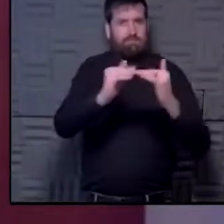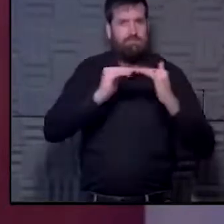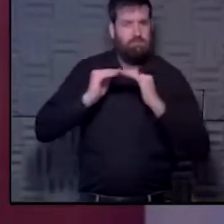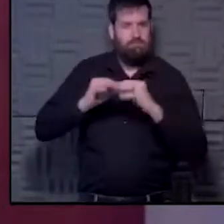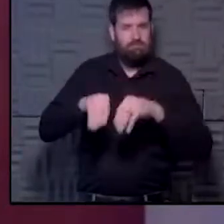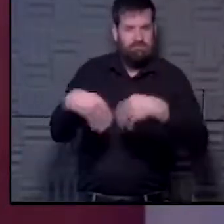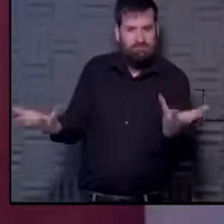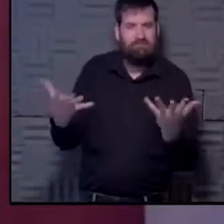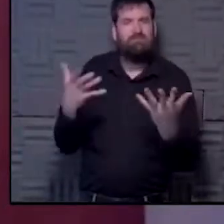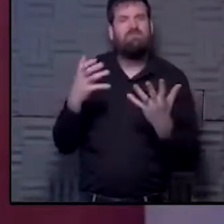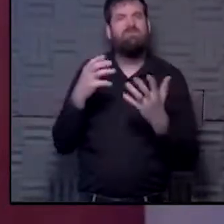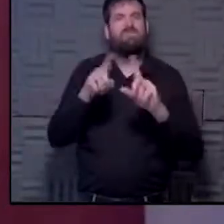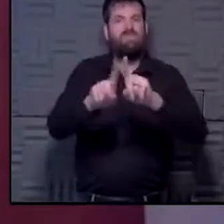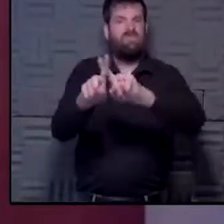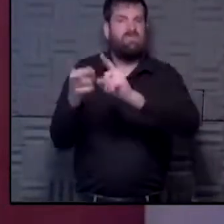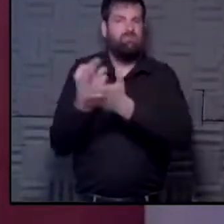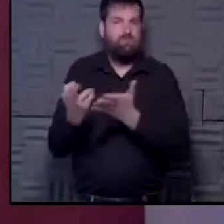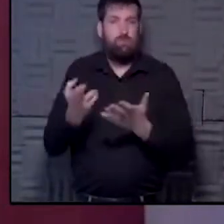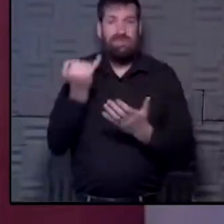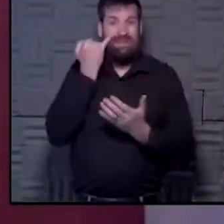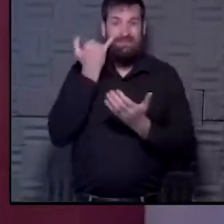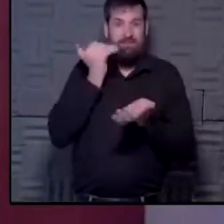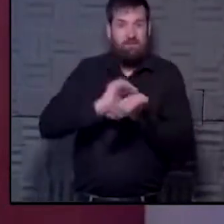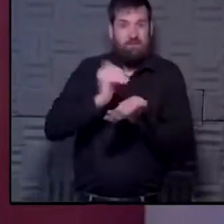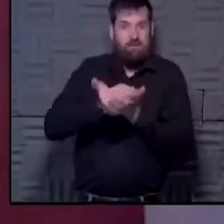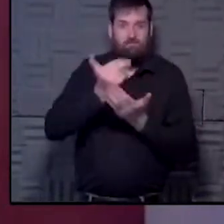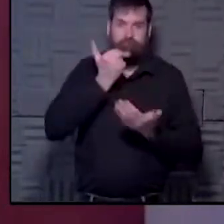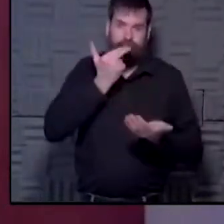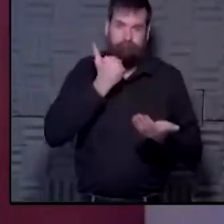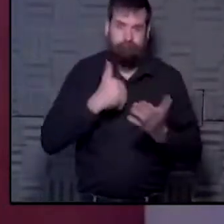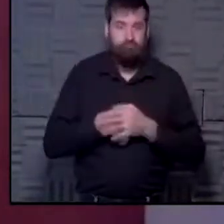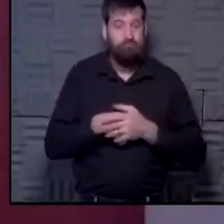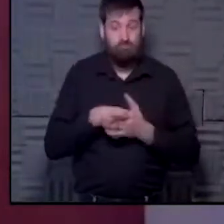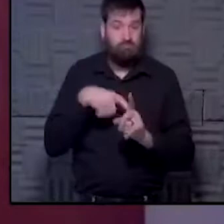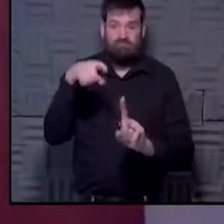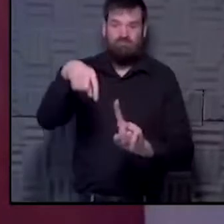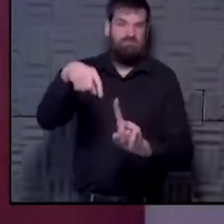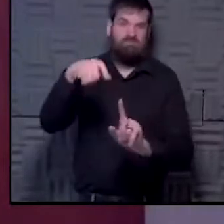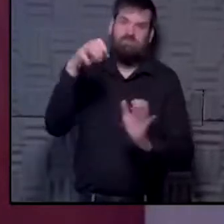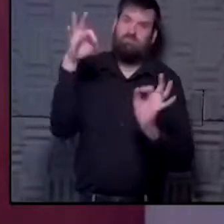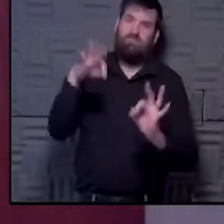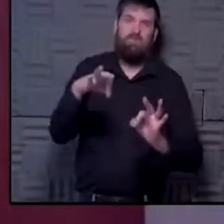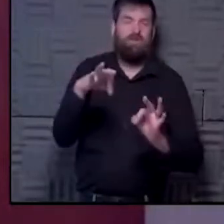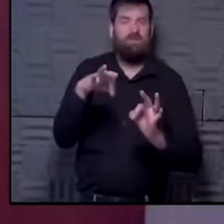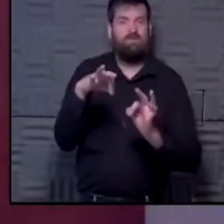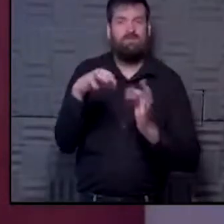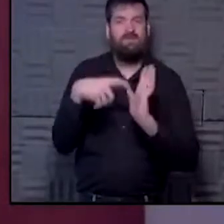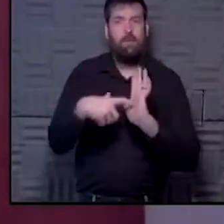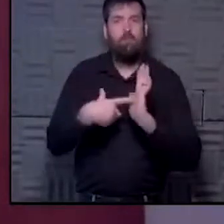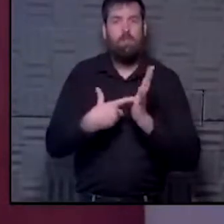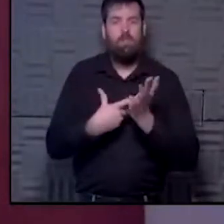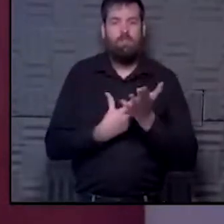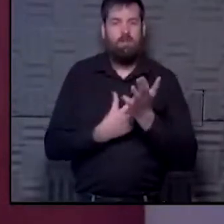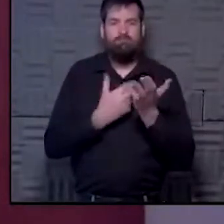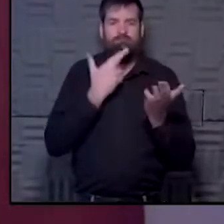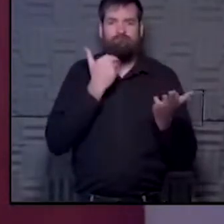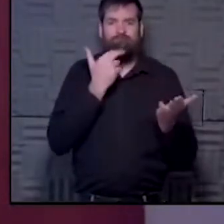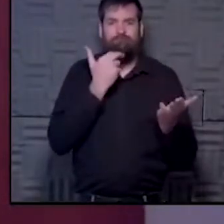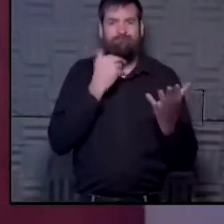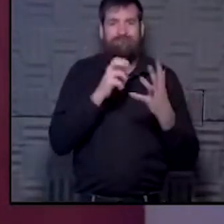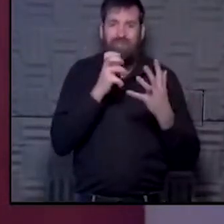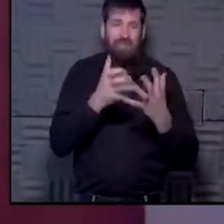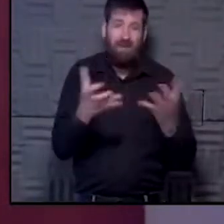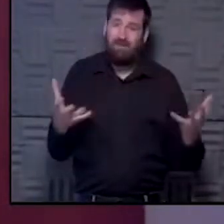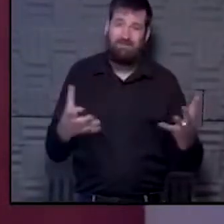scarce resources. And this is a classic example of scarcity. Mm-hmm. So